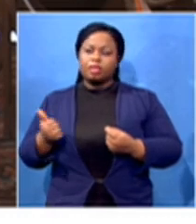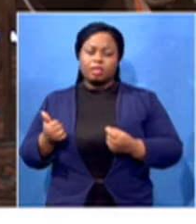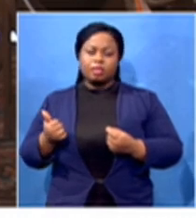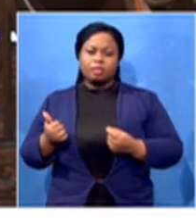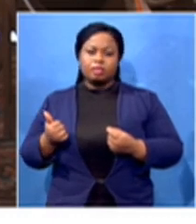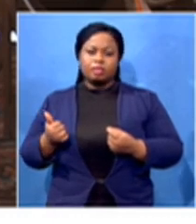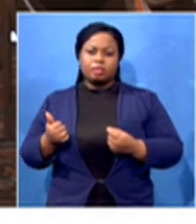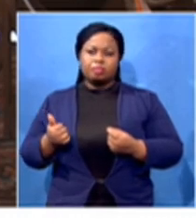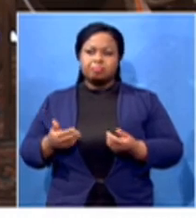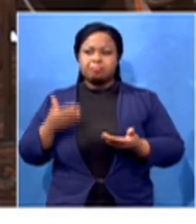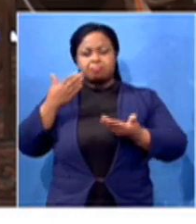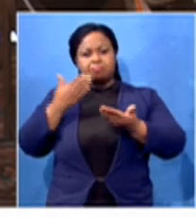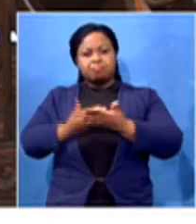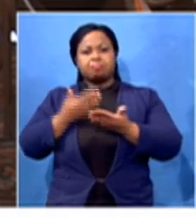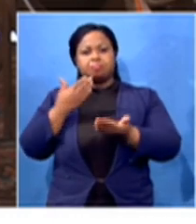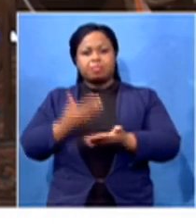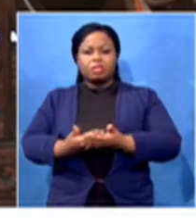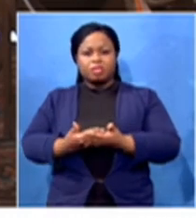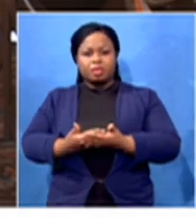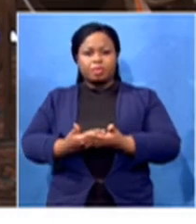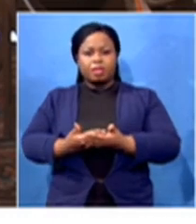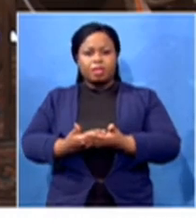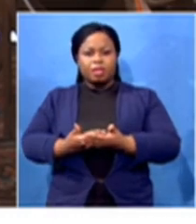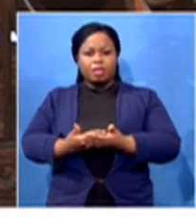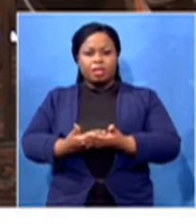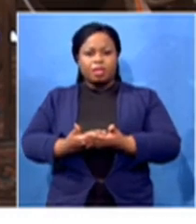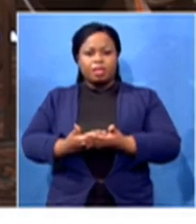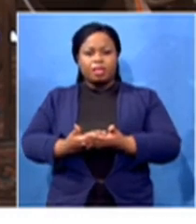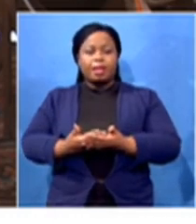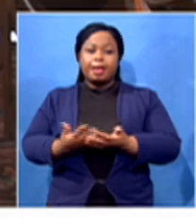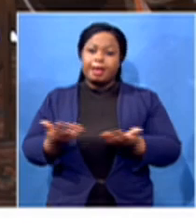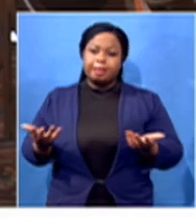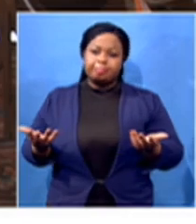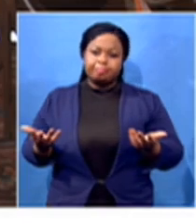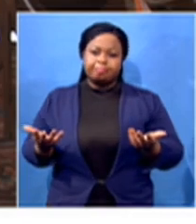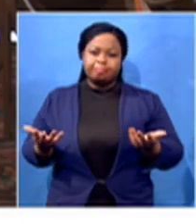may take out of play the very